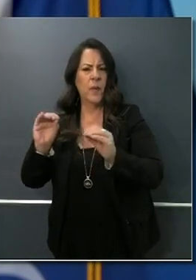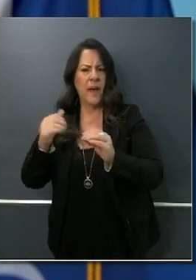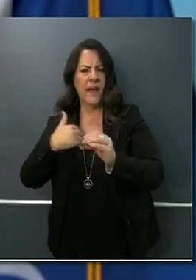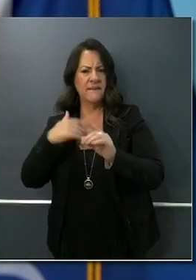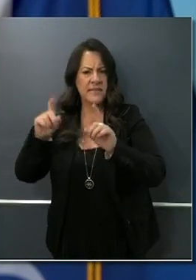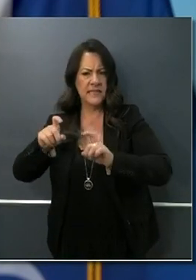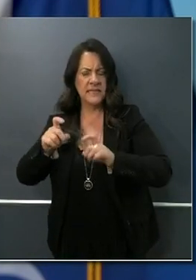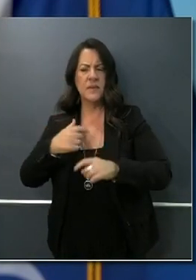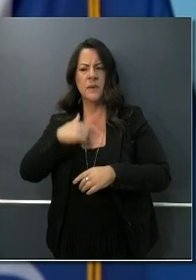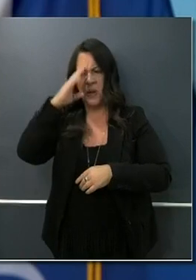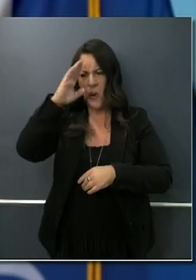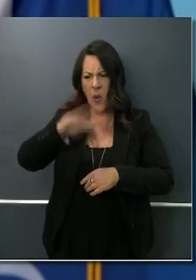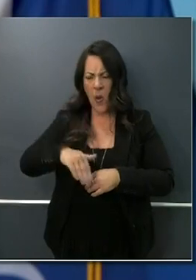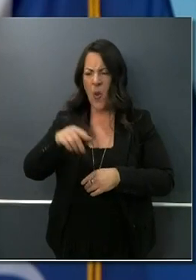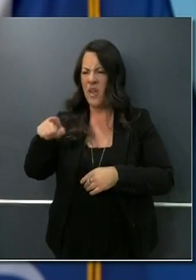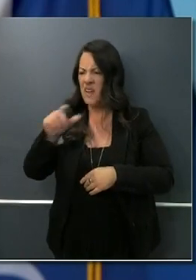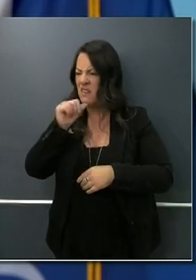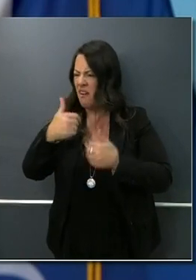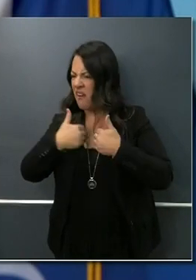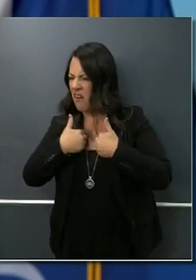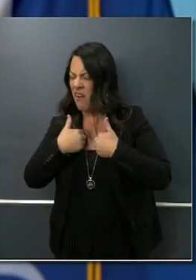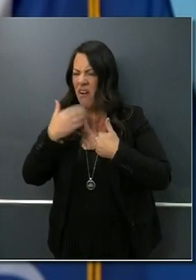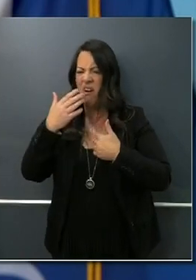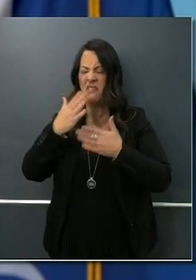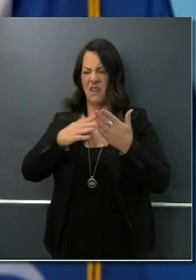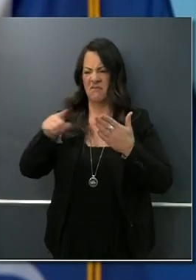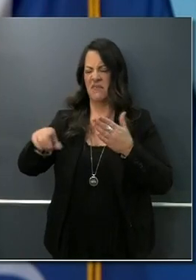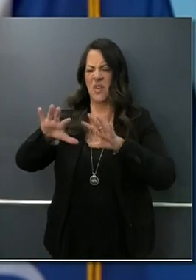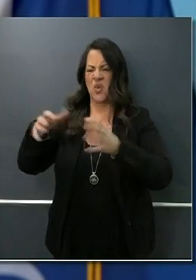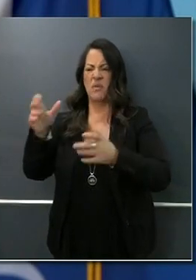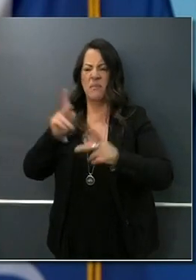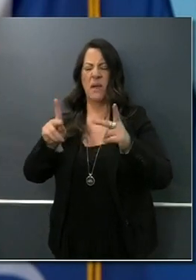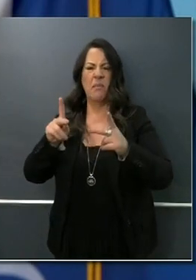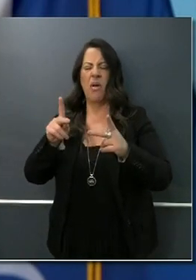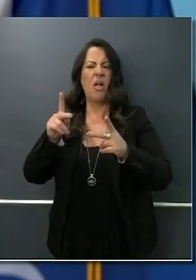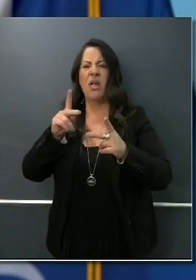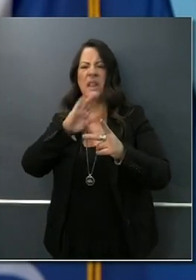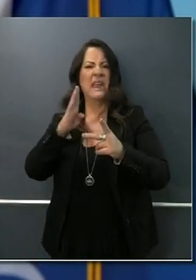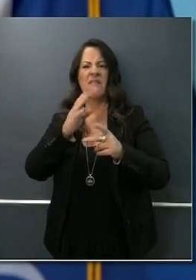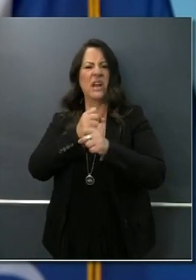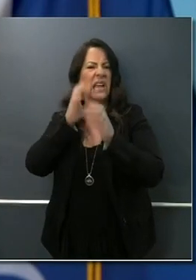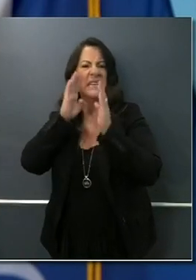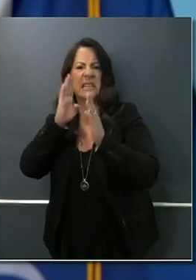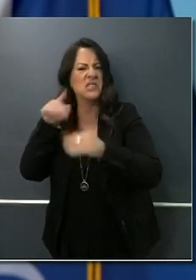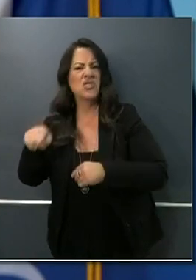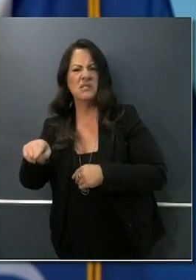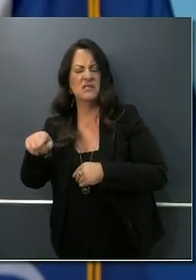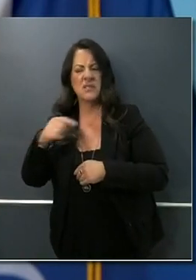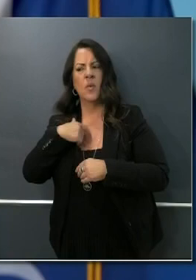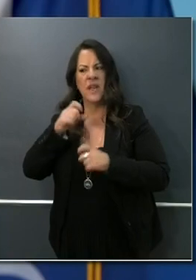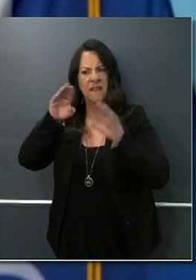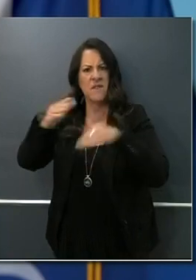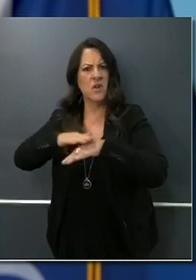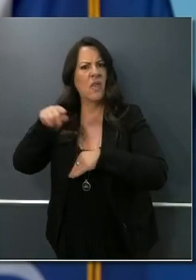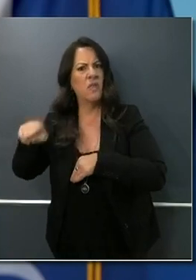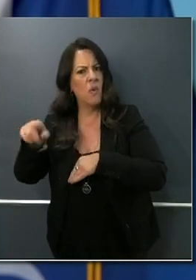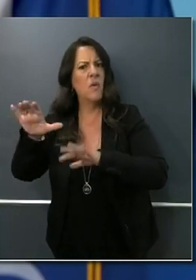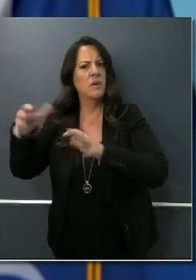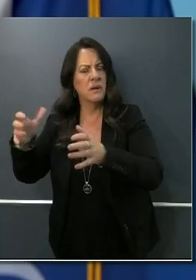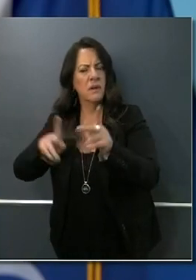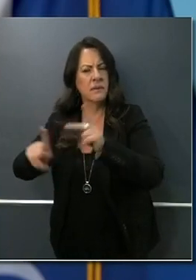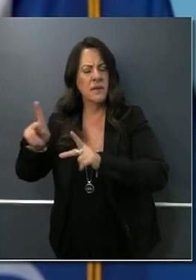where we know there's disparities in outcomes with COVID-19 to make sure those populations receive the testing in